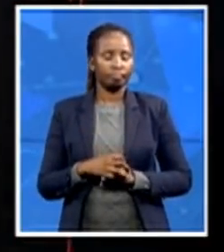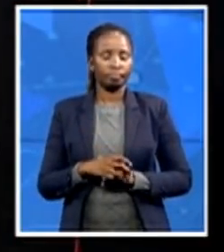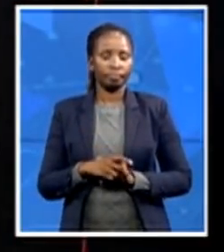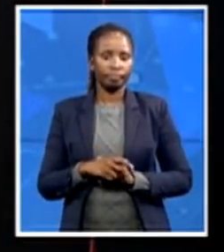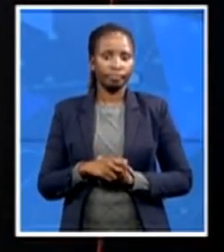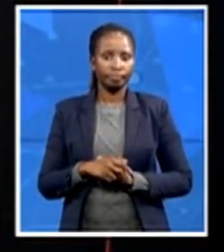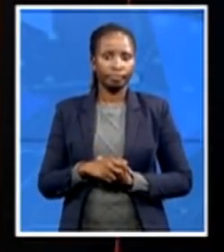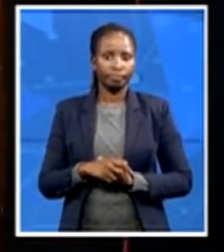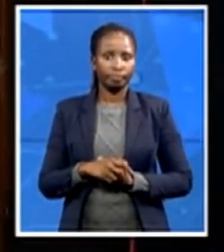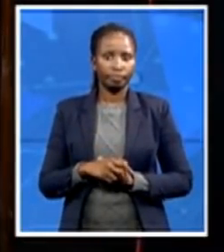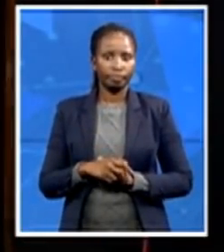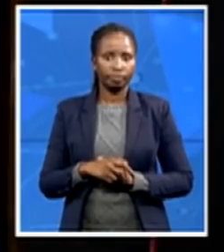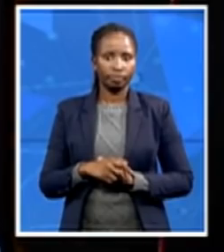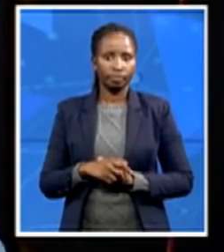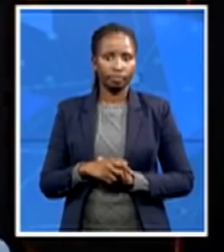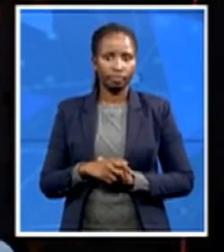know.